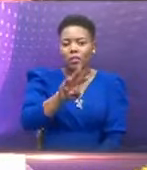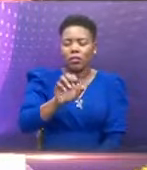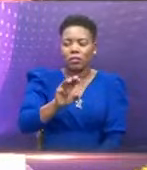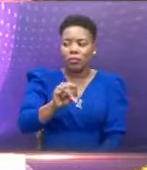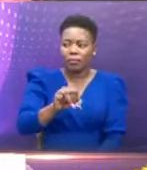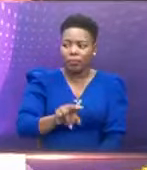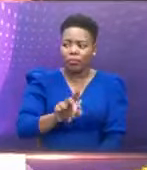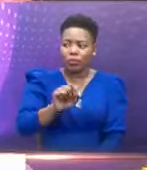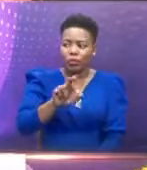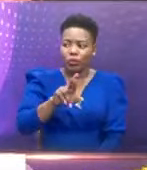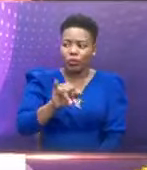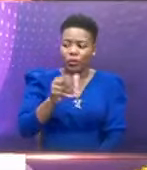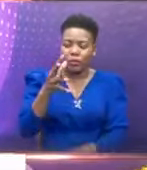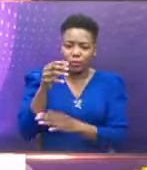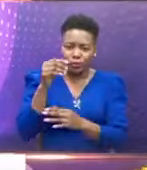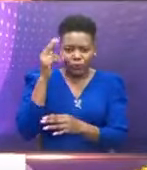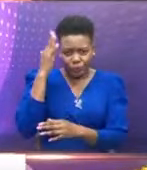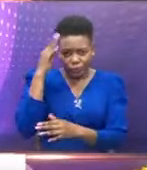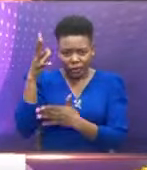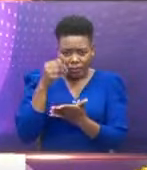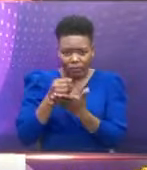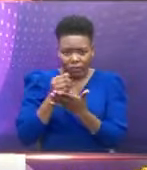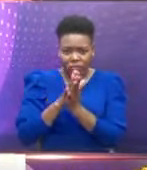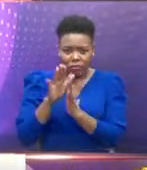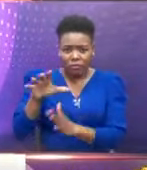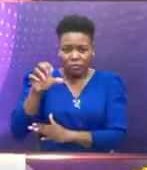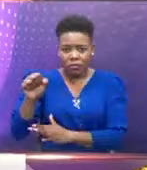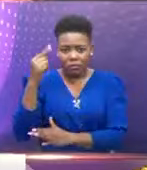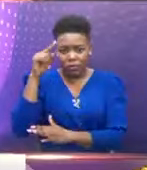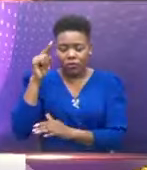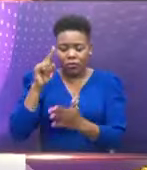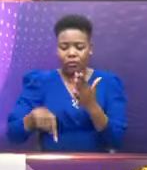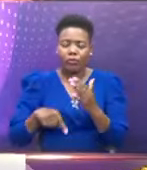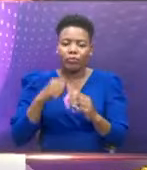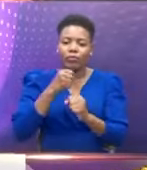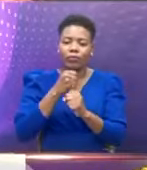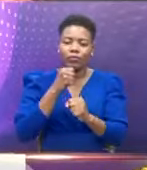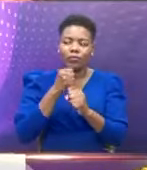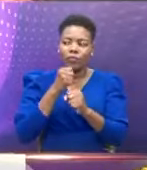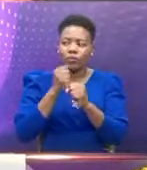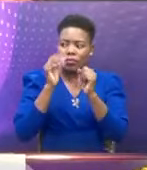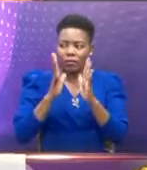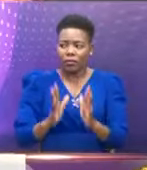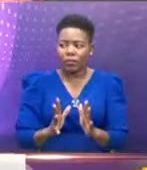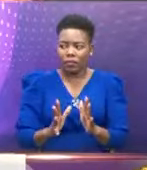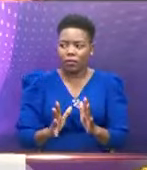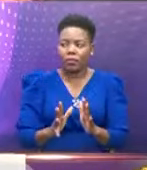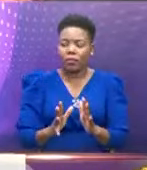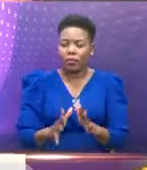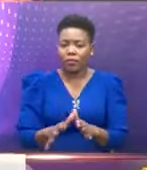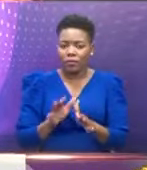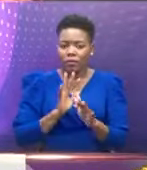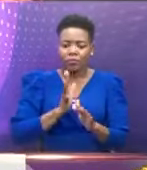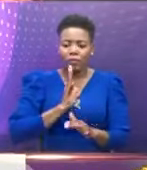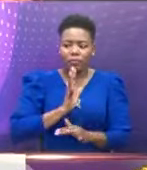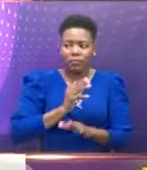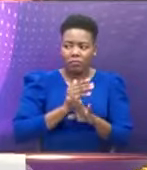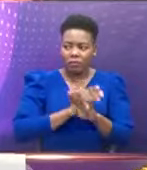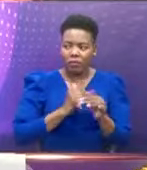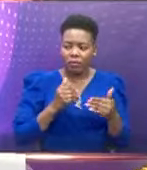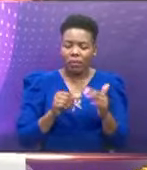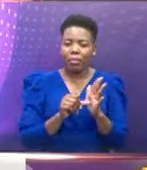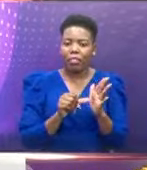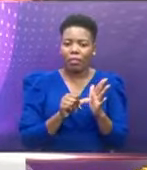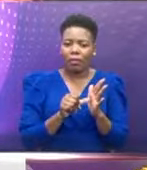lewo manyien ma ogwele mar telo ne migao mar jotije sirikal. Muturi olose ewi weche mane luore ni dibed ni